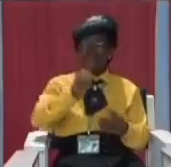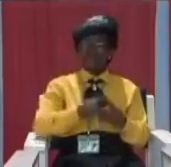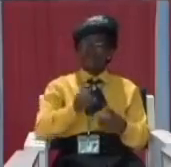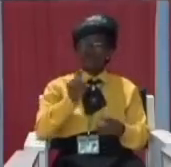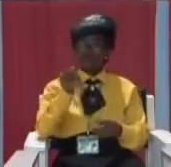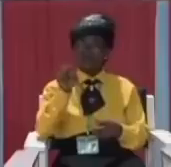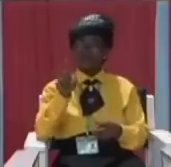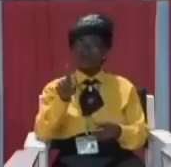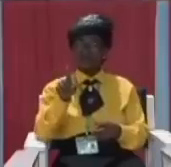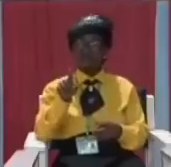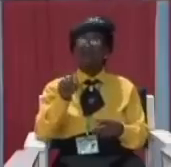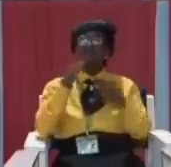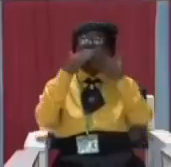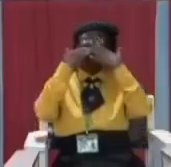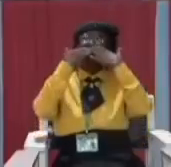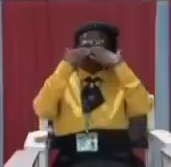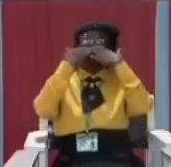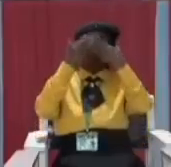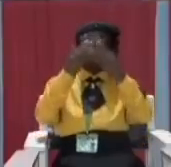Thank you, Father.